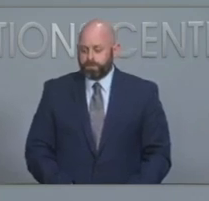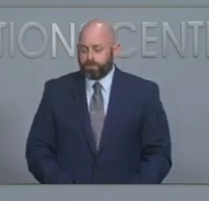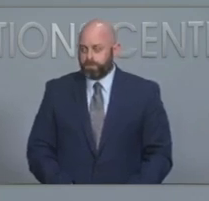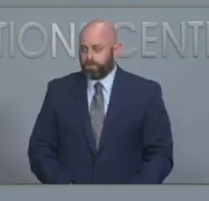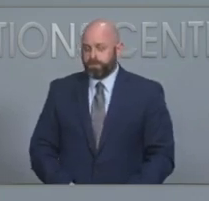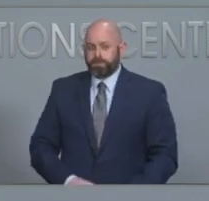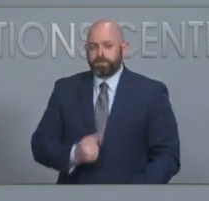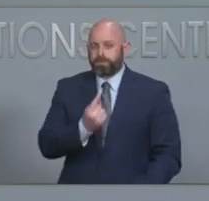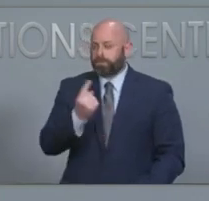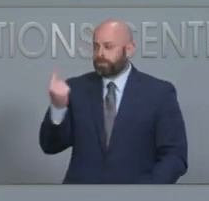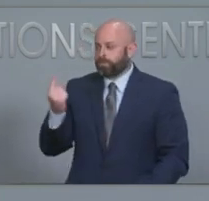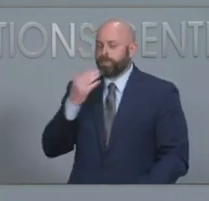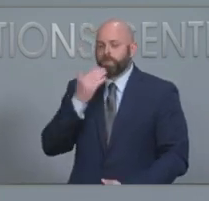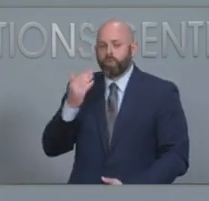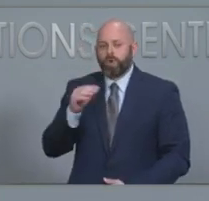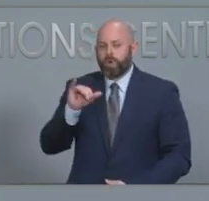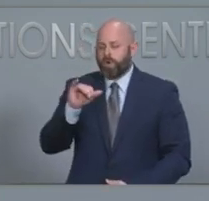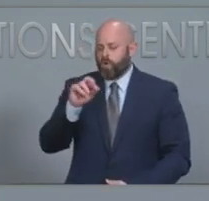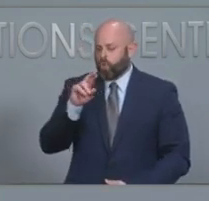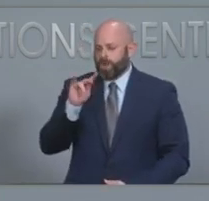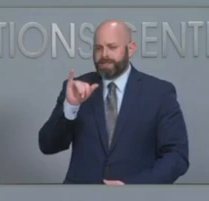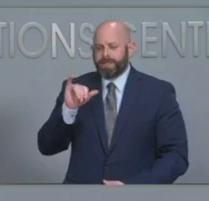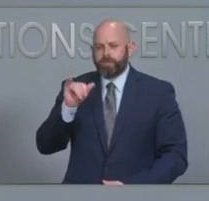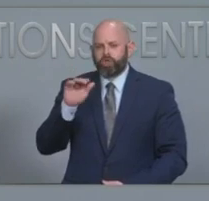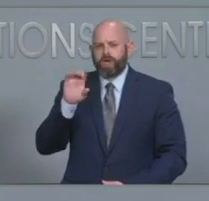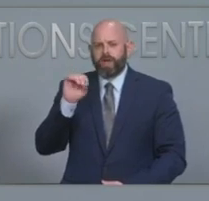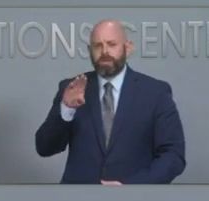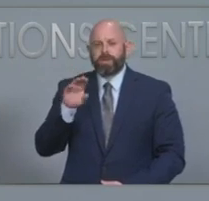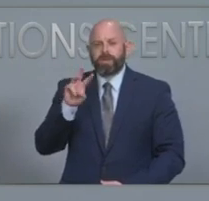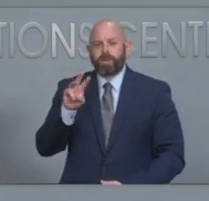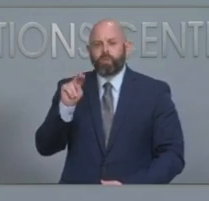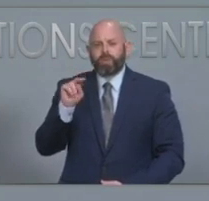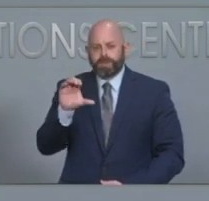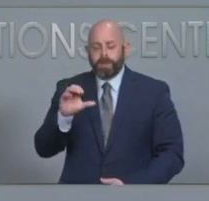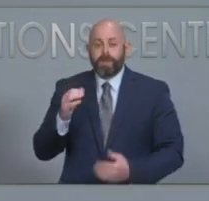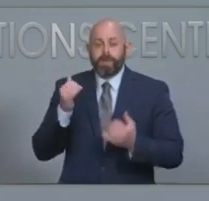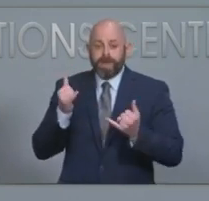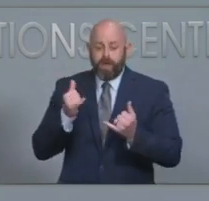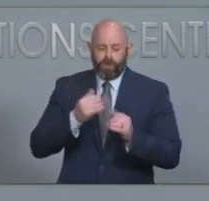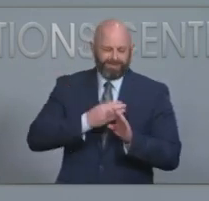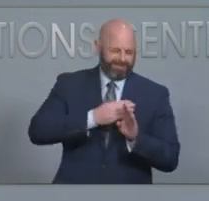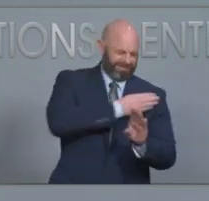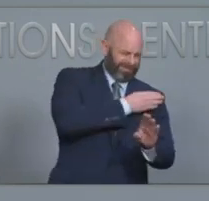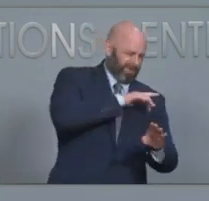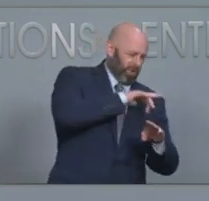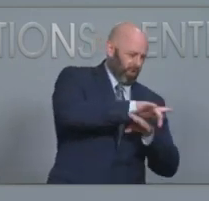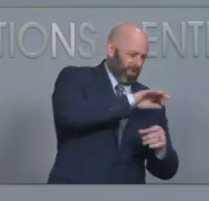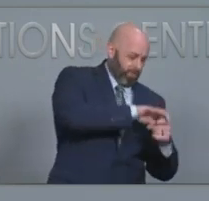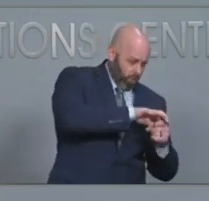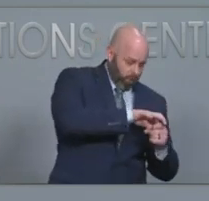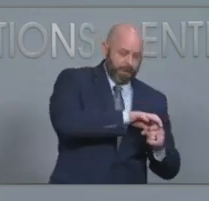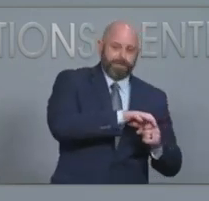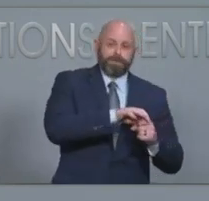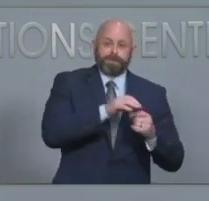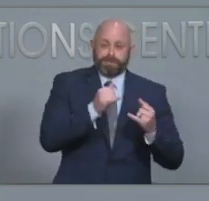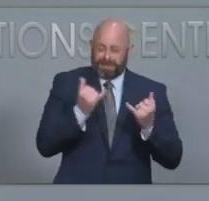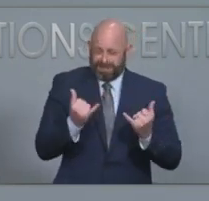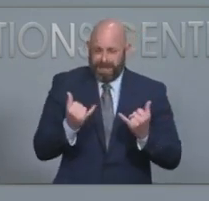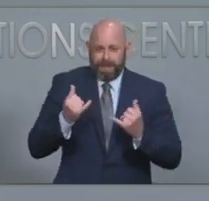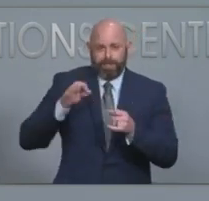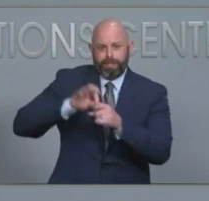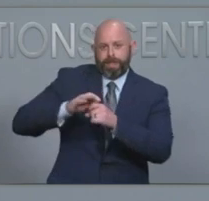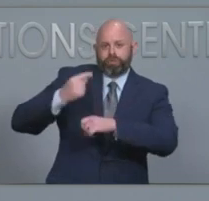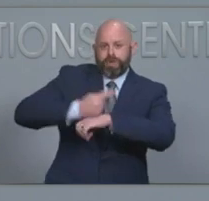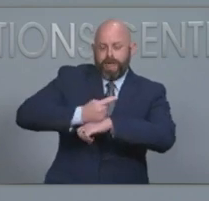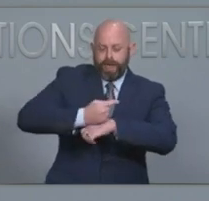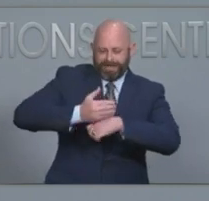Good morning, Rusty Jacobs, WUNC. Through early voting and now through the first hours of primary election day,